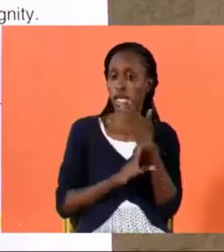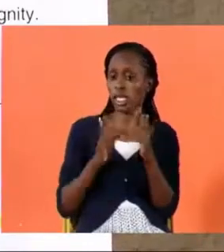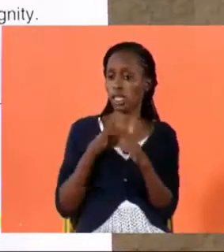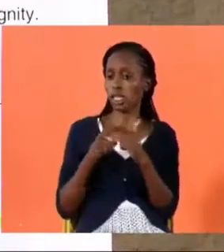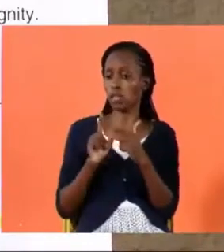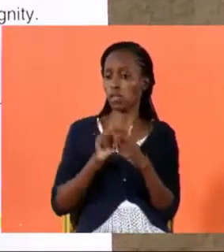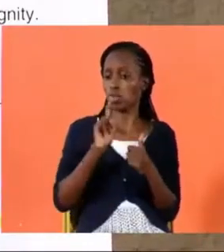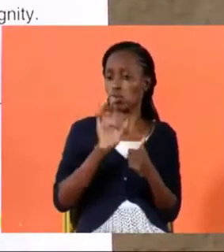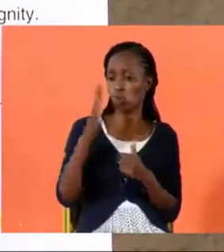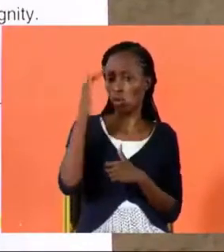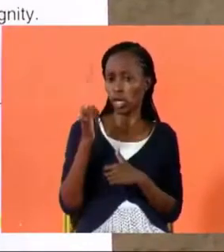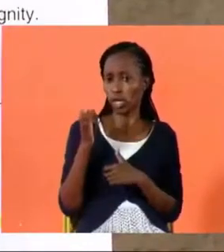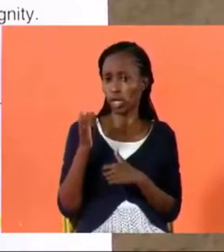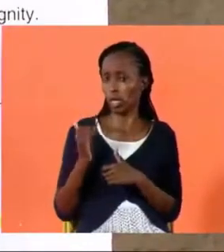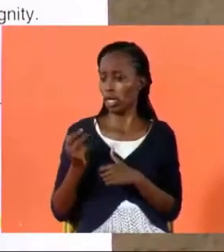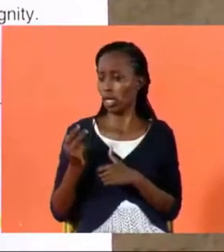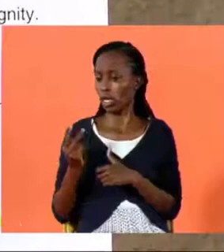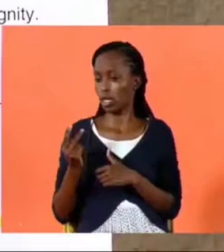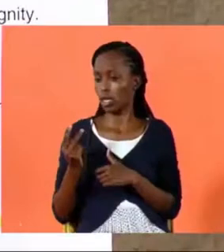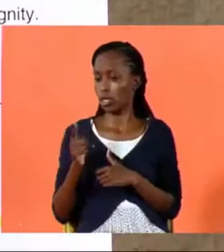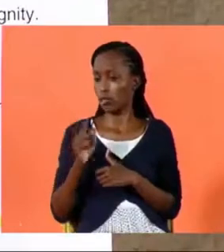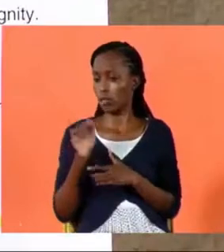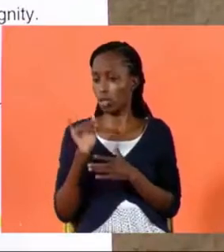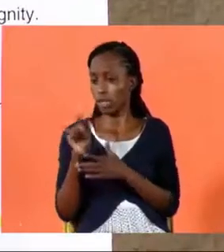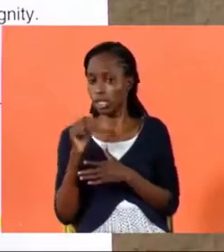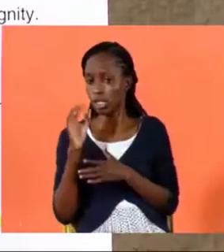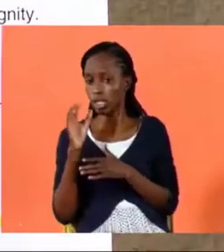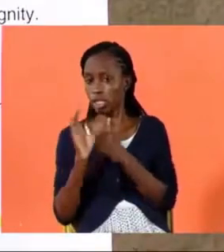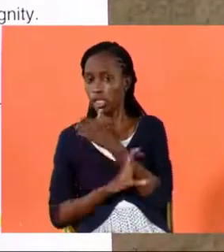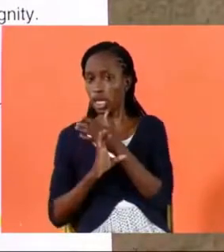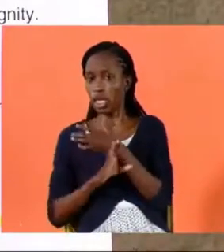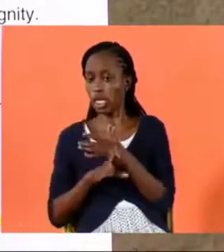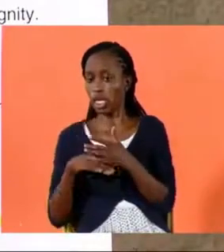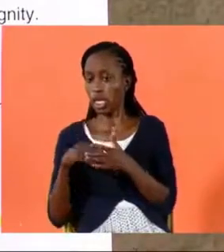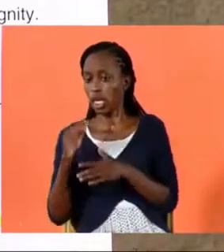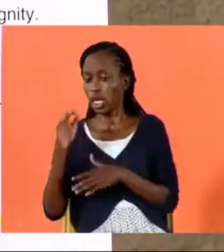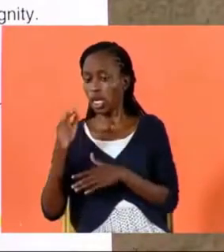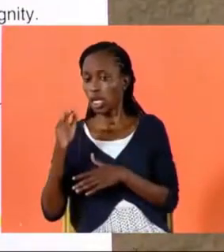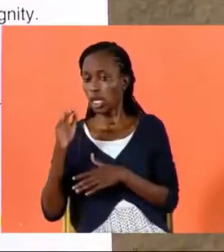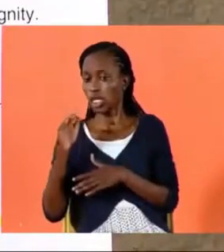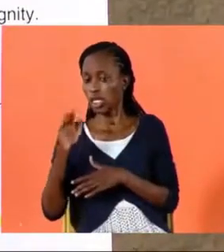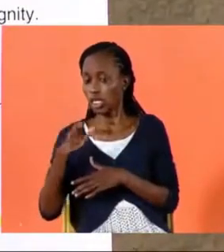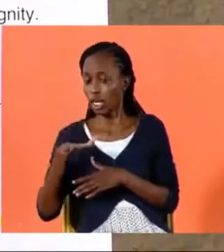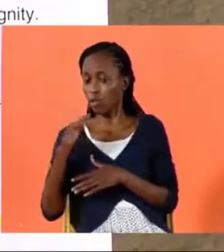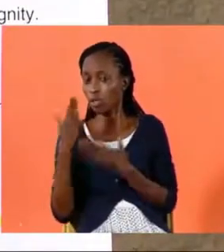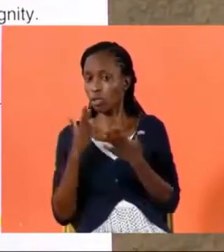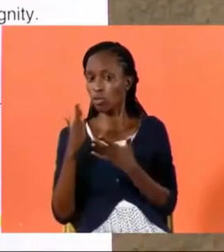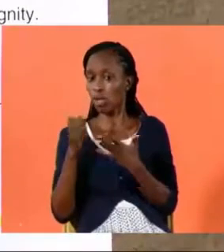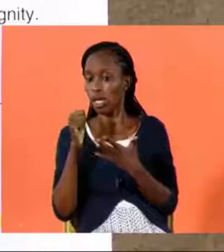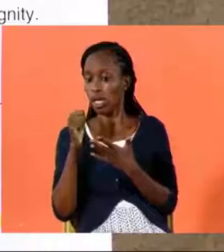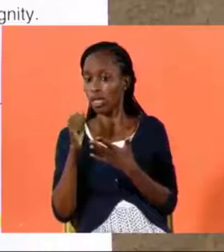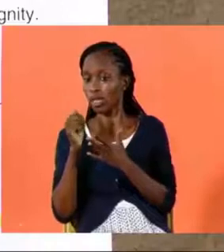these countries? Is that country perhaps a secrecy jurisdiction, you know, where certain people might benefit from doing